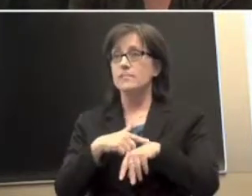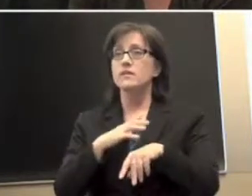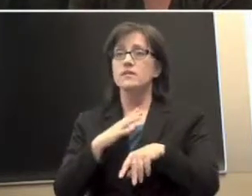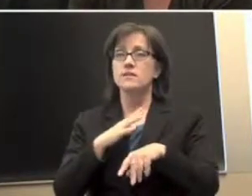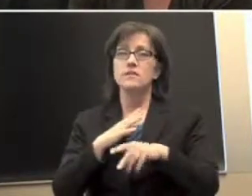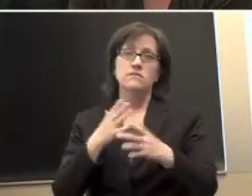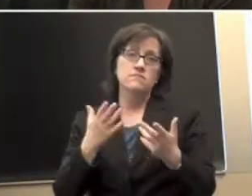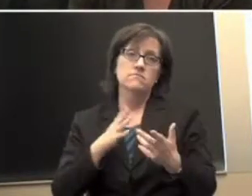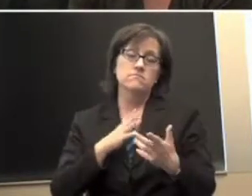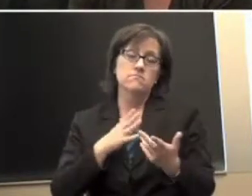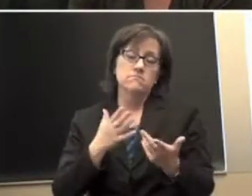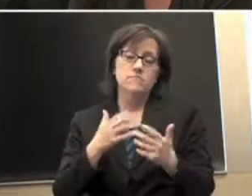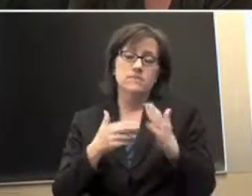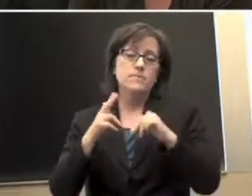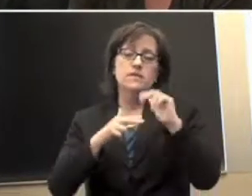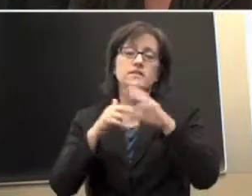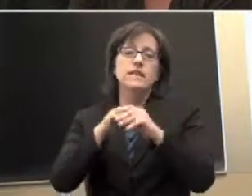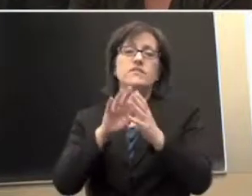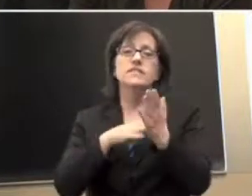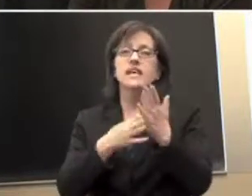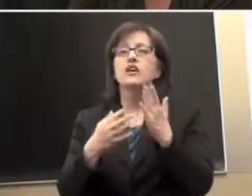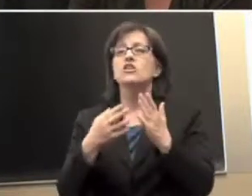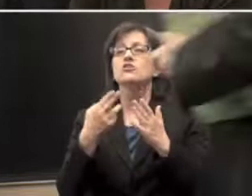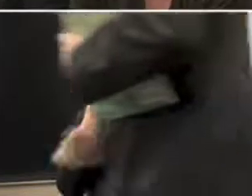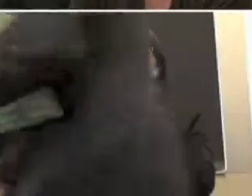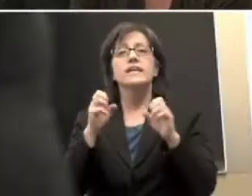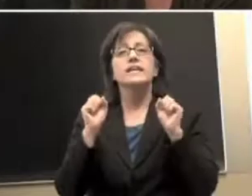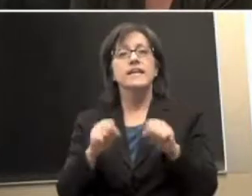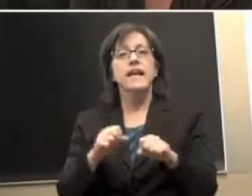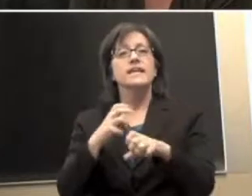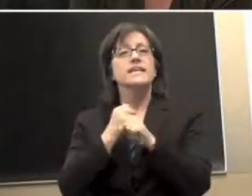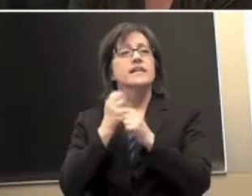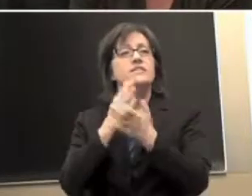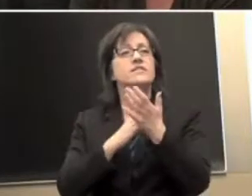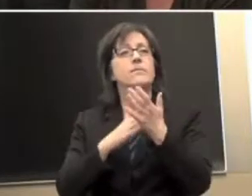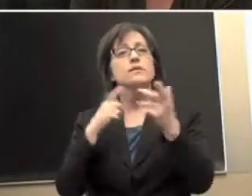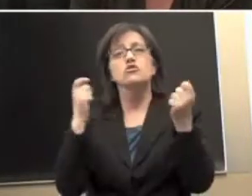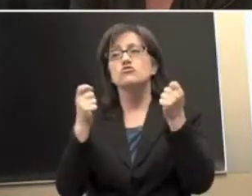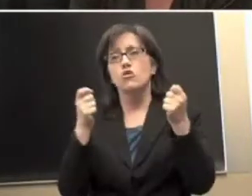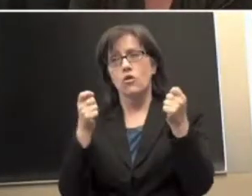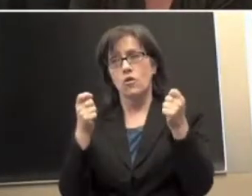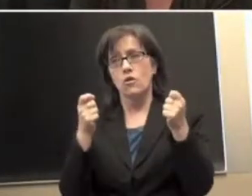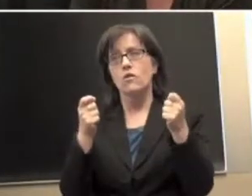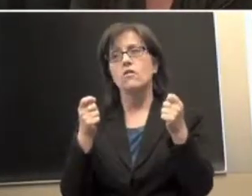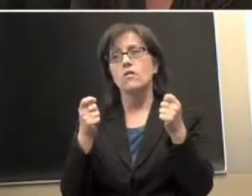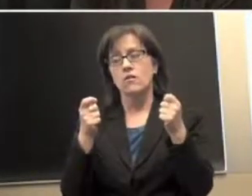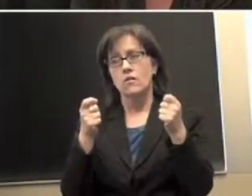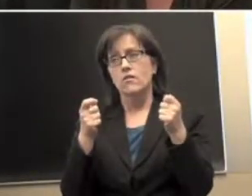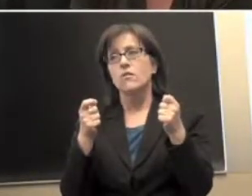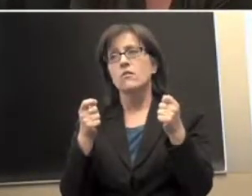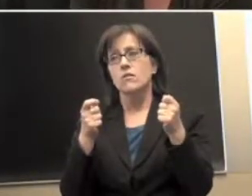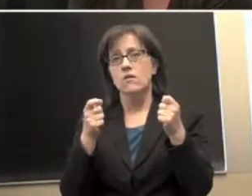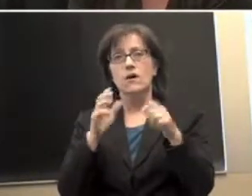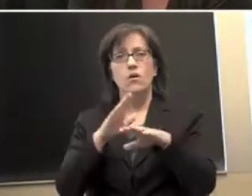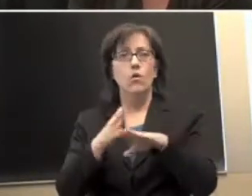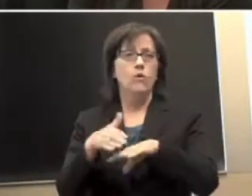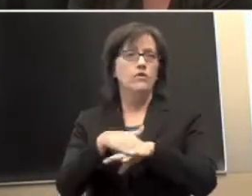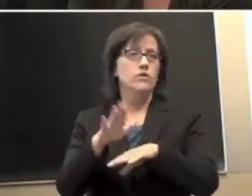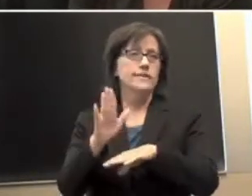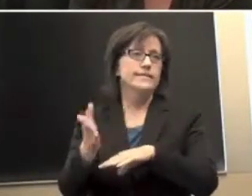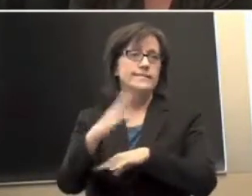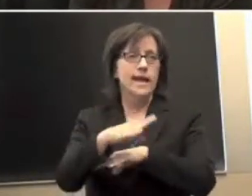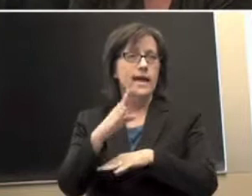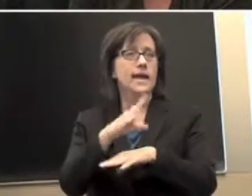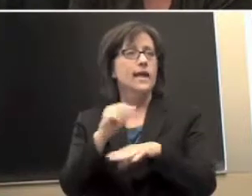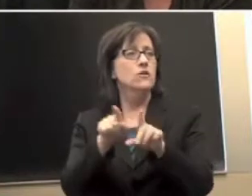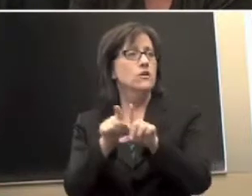his schedule. So he would start to have some control over his day, as well as